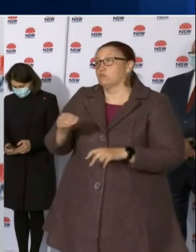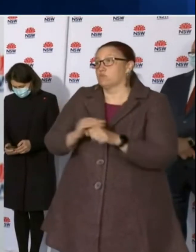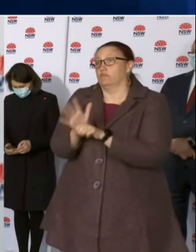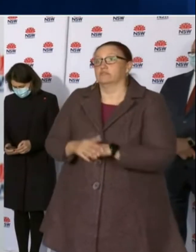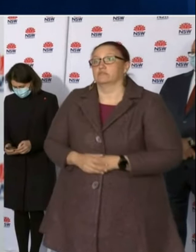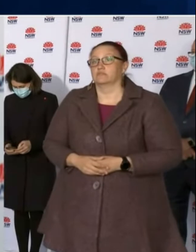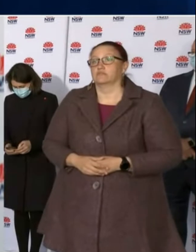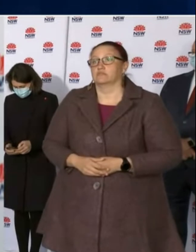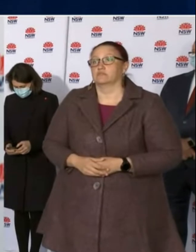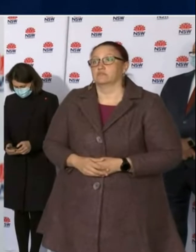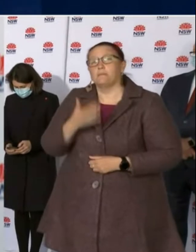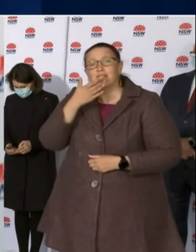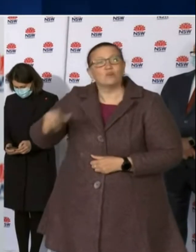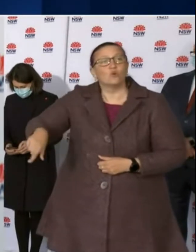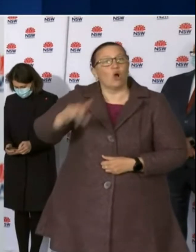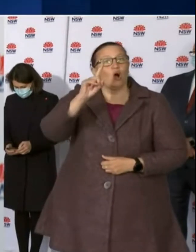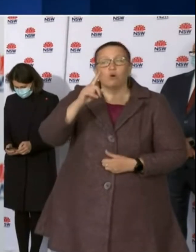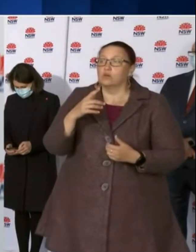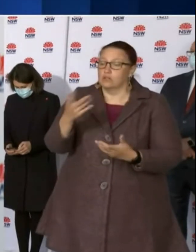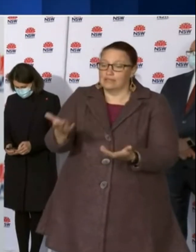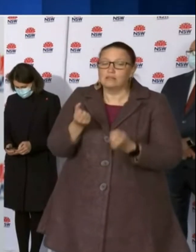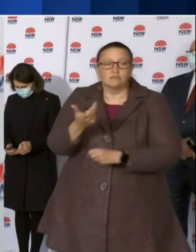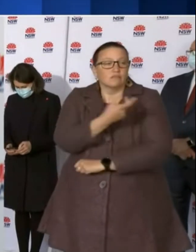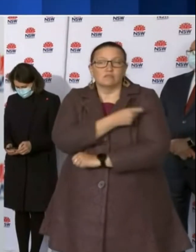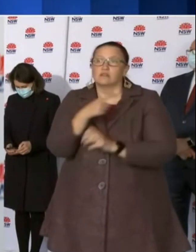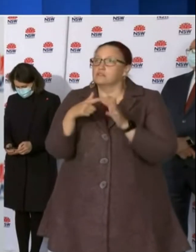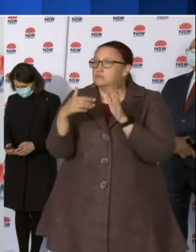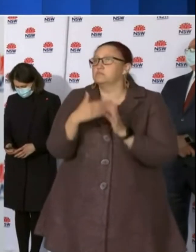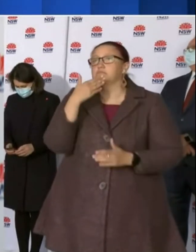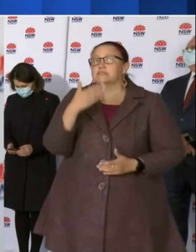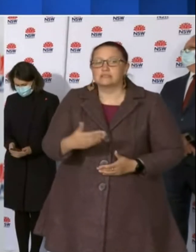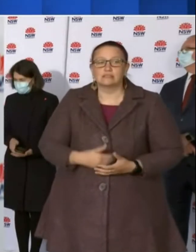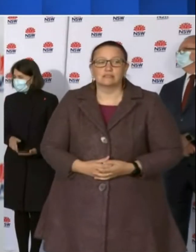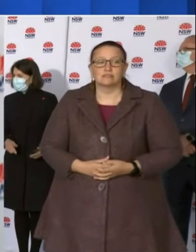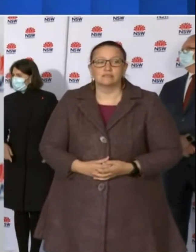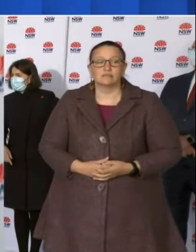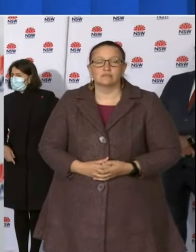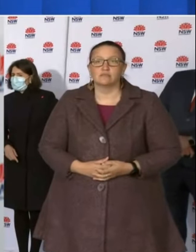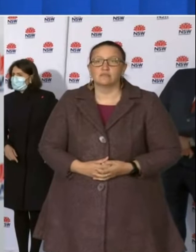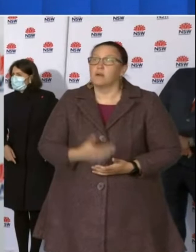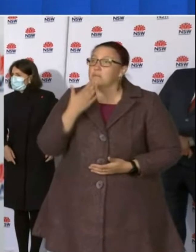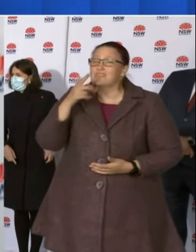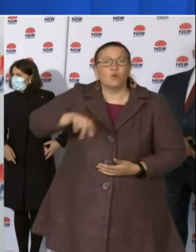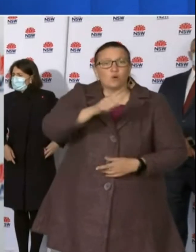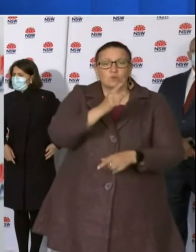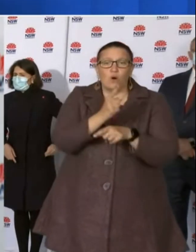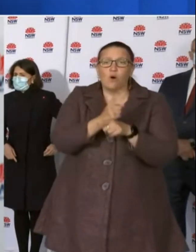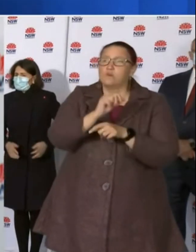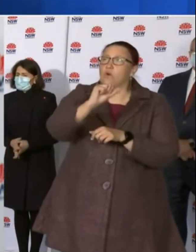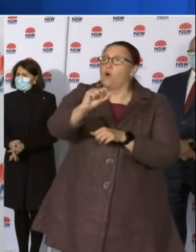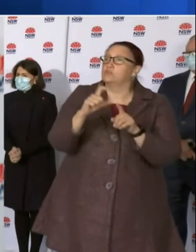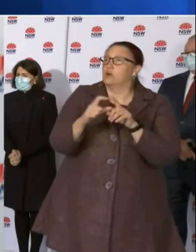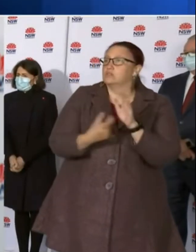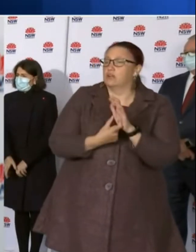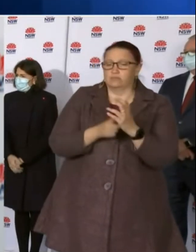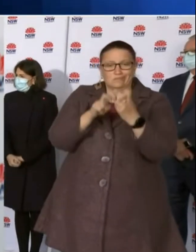go out and access AstraZeneca vaccine and go and have that discussion with your doctor. Obviously,